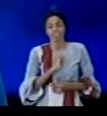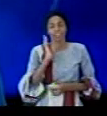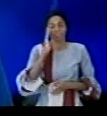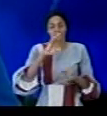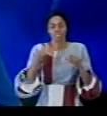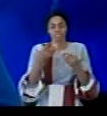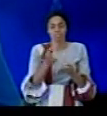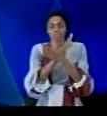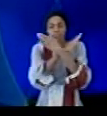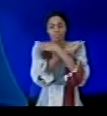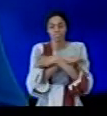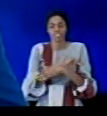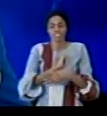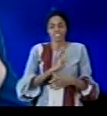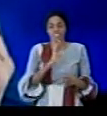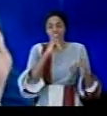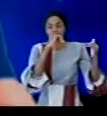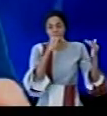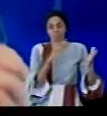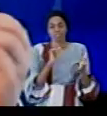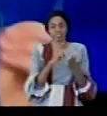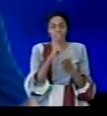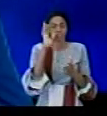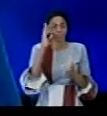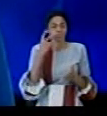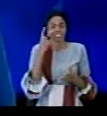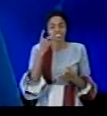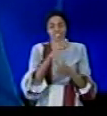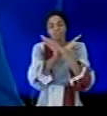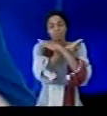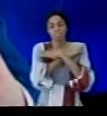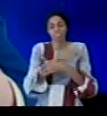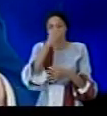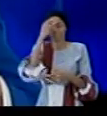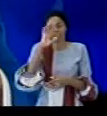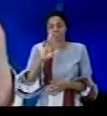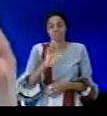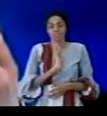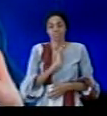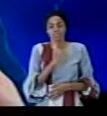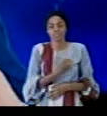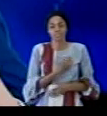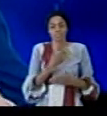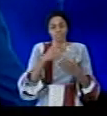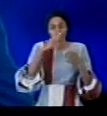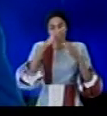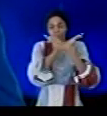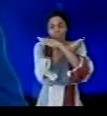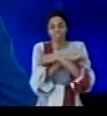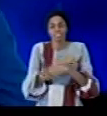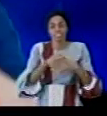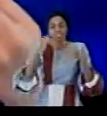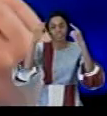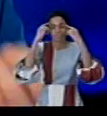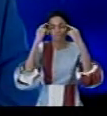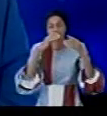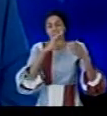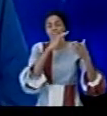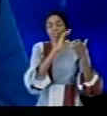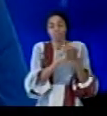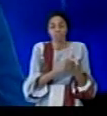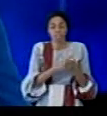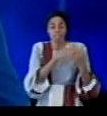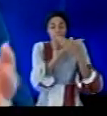rest." And I hope that you've been able to find rest for your souls, rest in your mind, rest in your marriage, rest in your